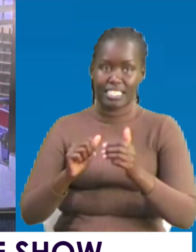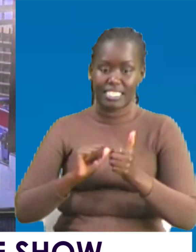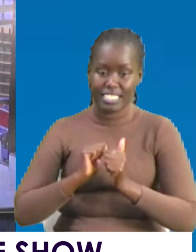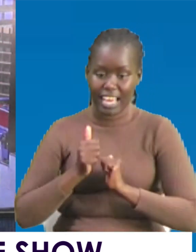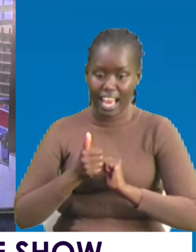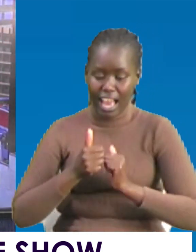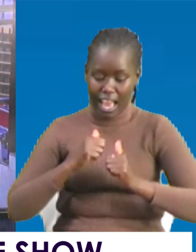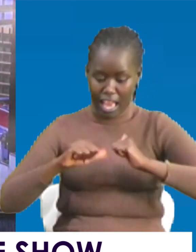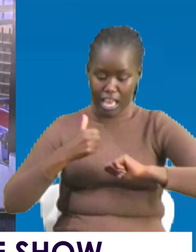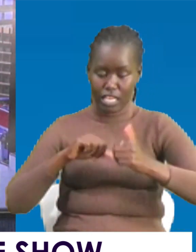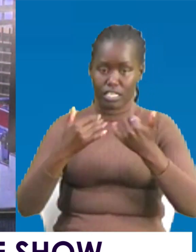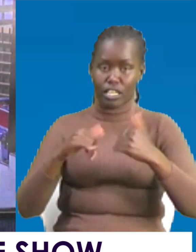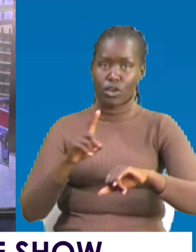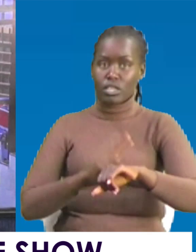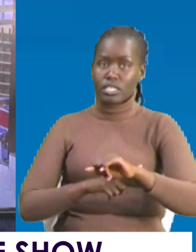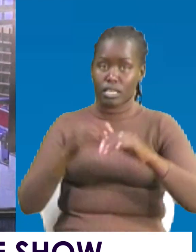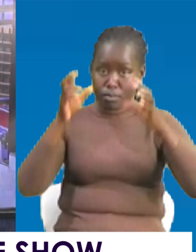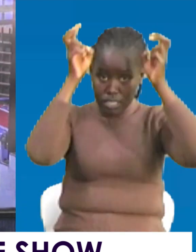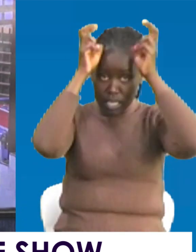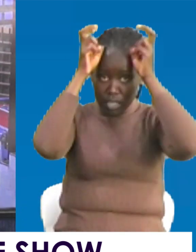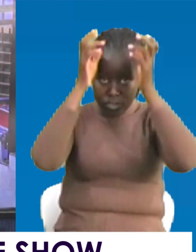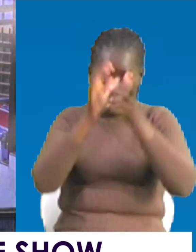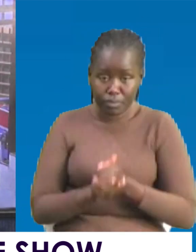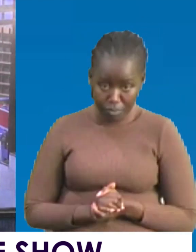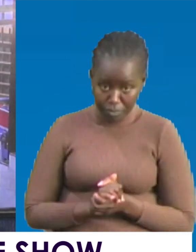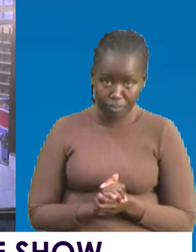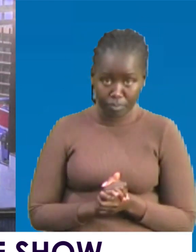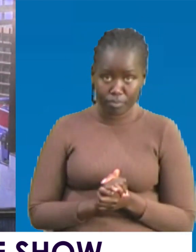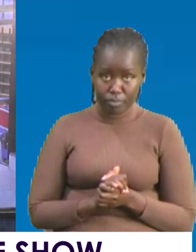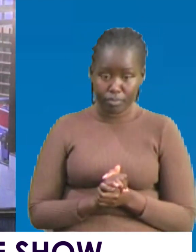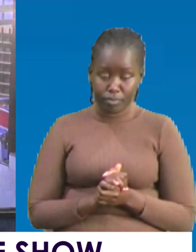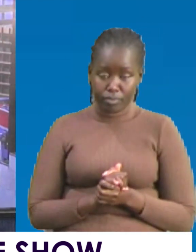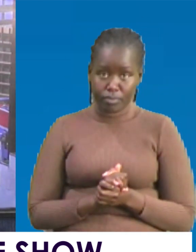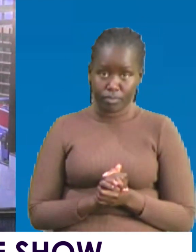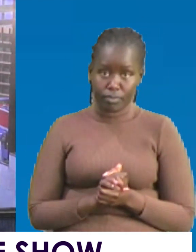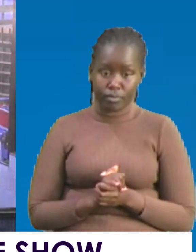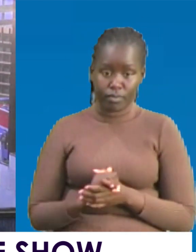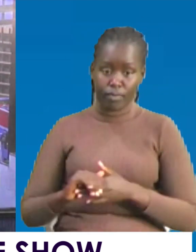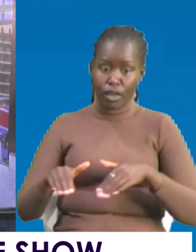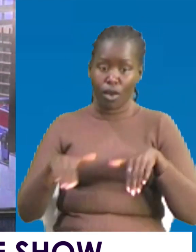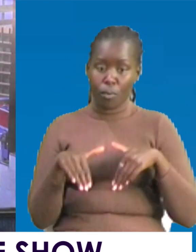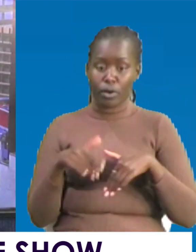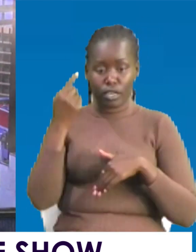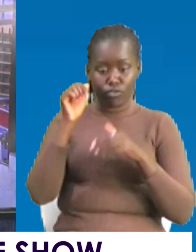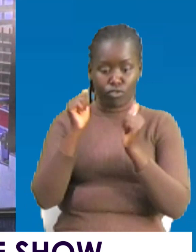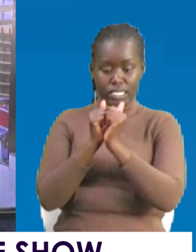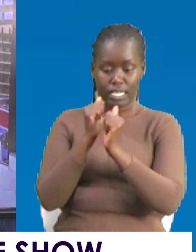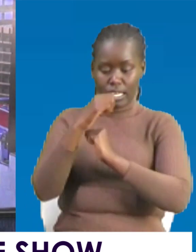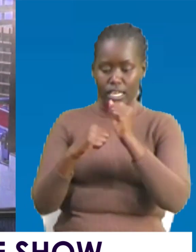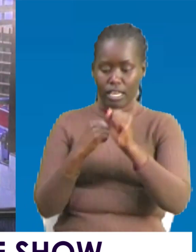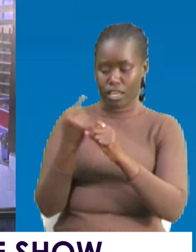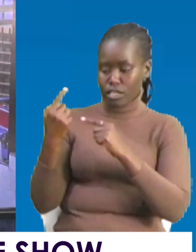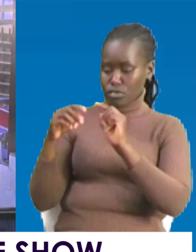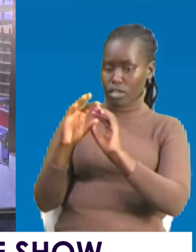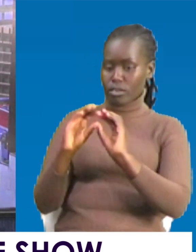The times are evil. Redeem time, for the days are evil. Redeem time. Don't wait for 10 years to come for you